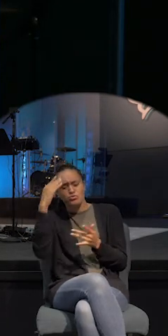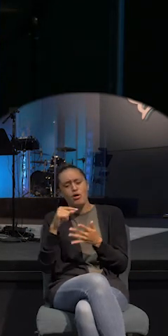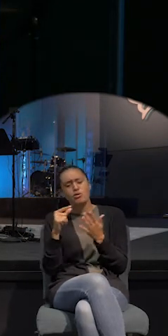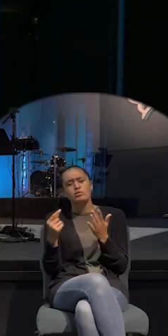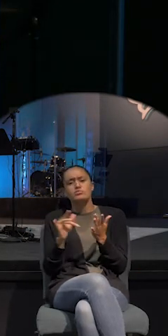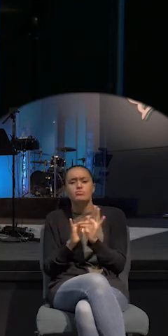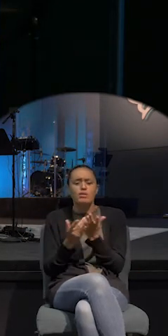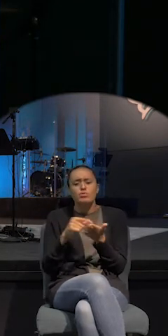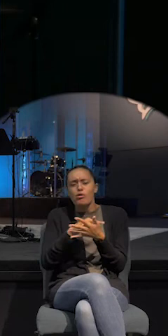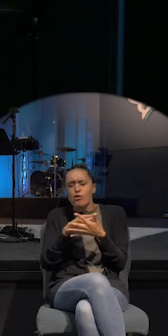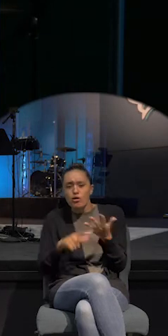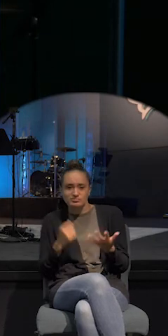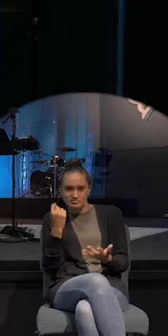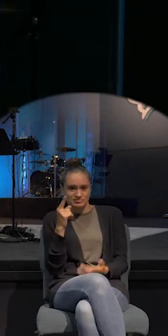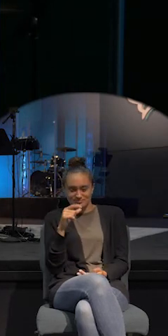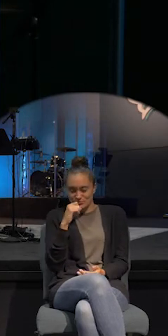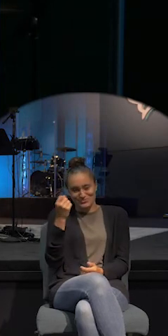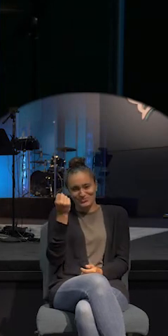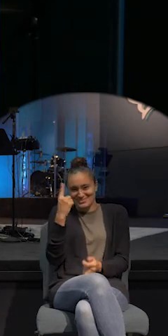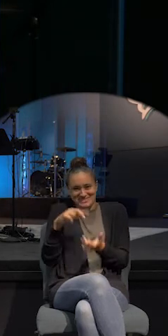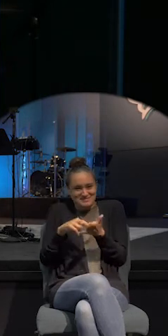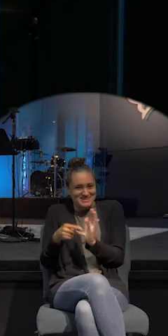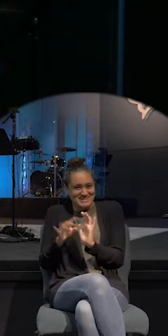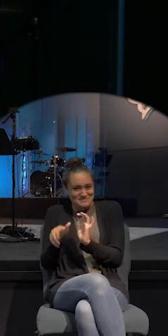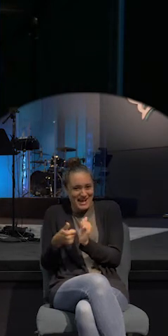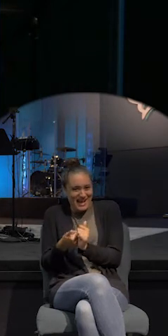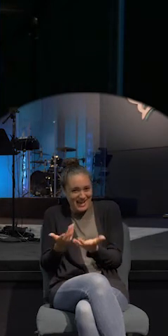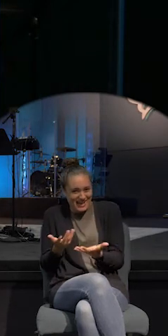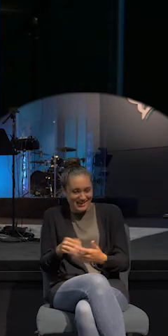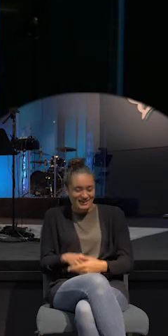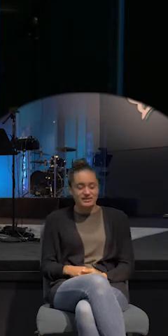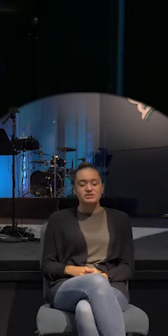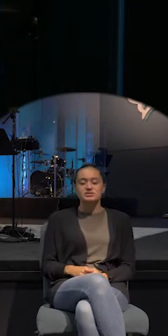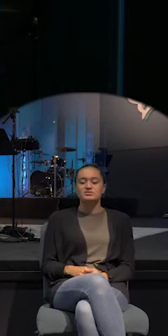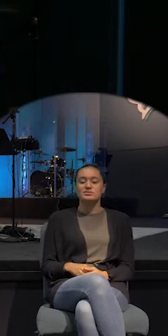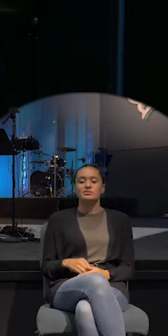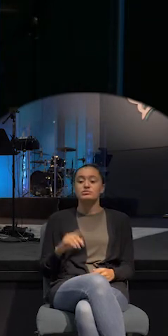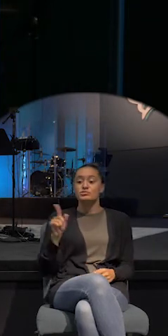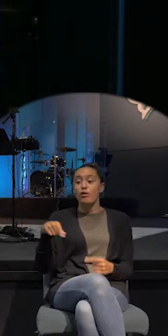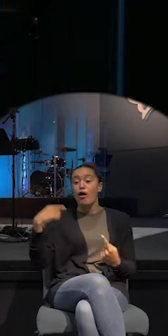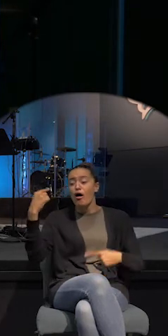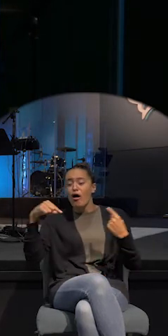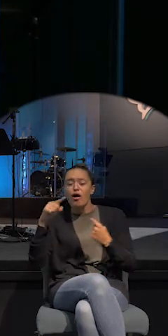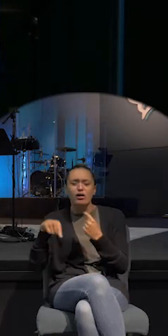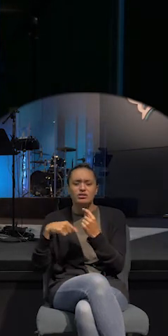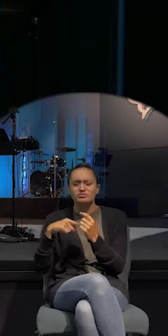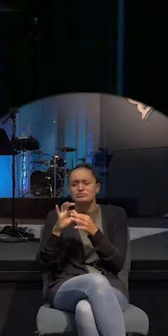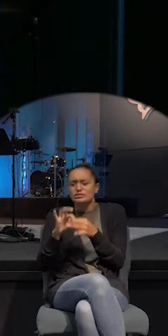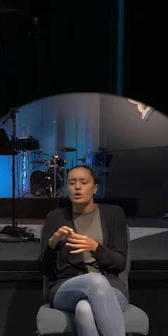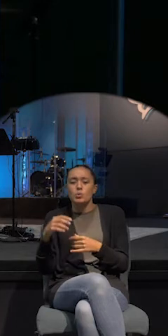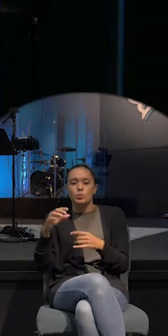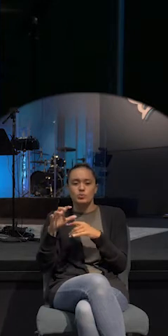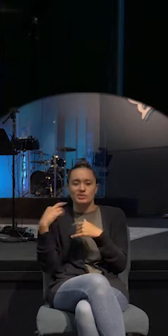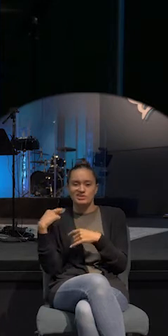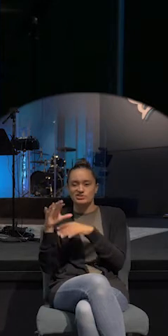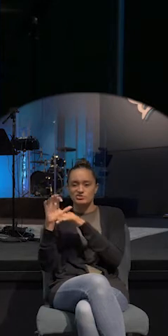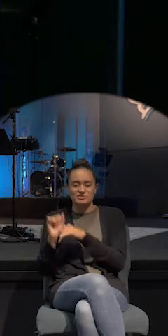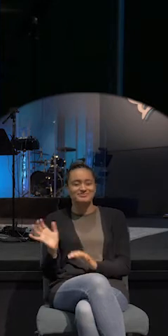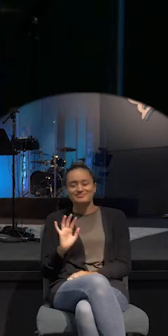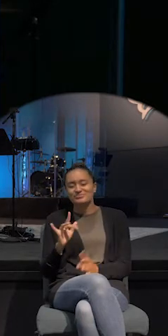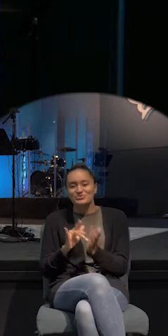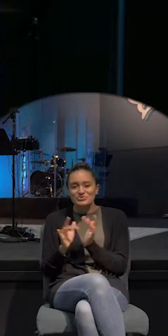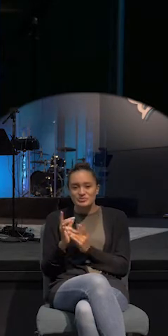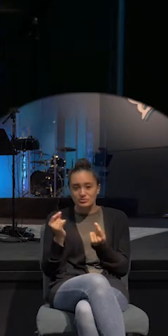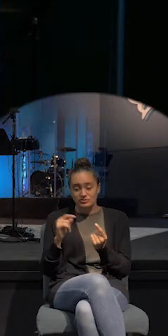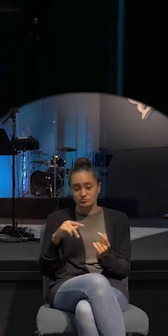don't understand its meaning. So rather than arguing about their religious traditions, notice Jesus takes them to